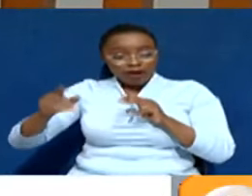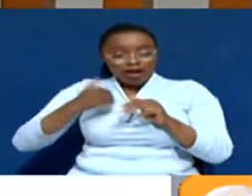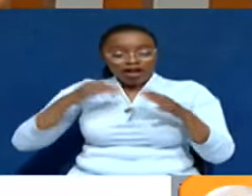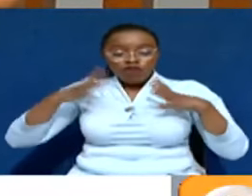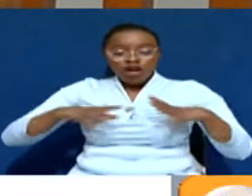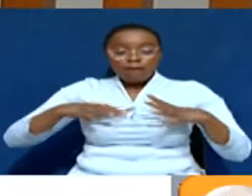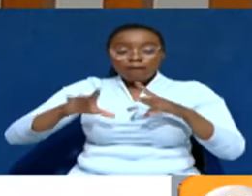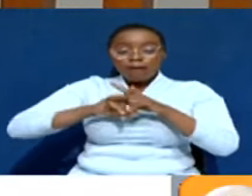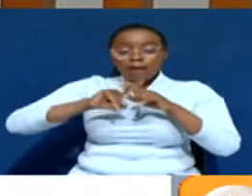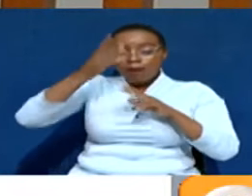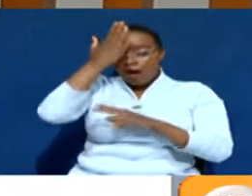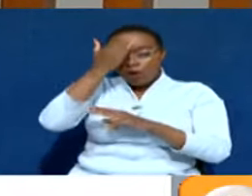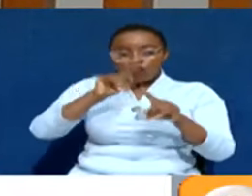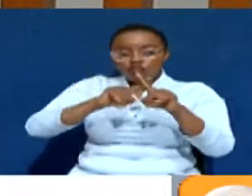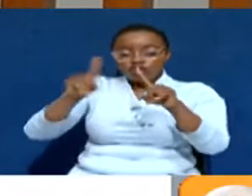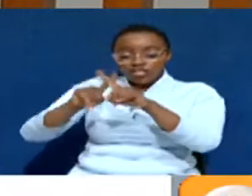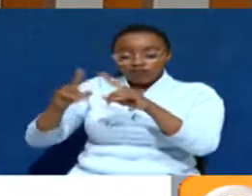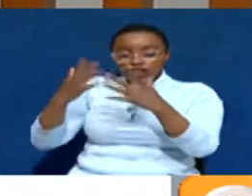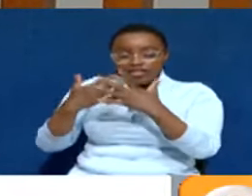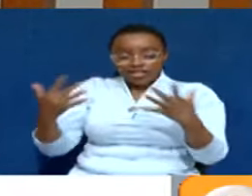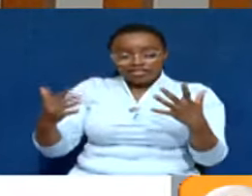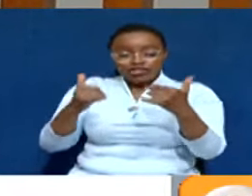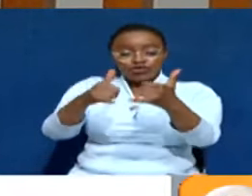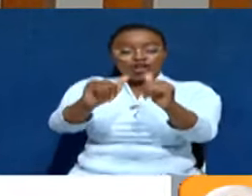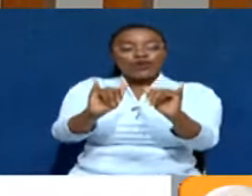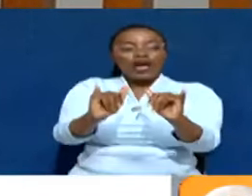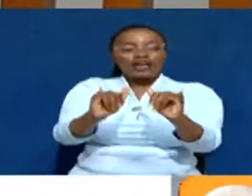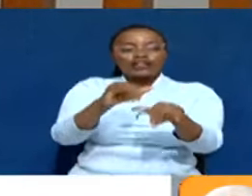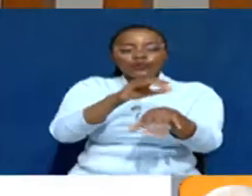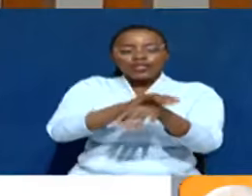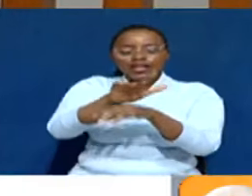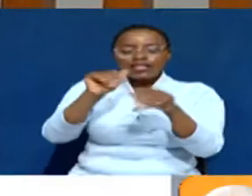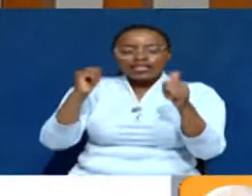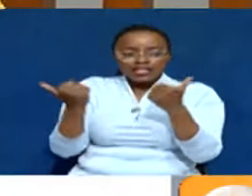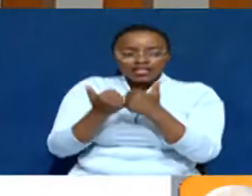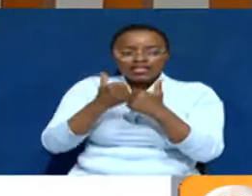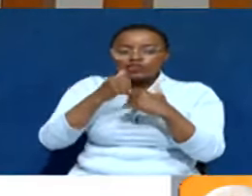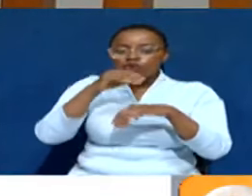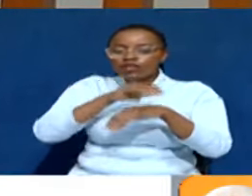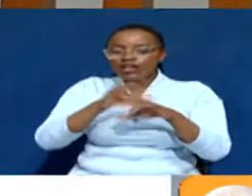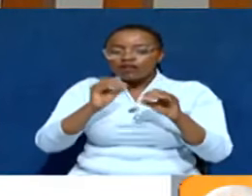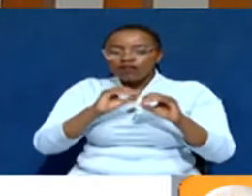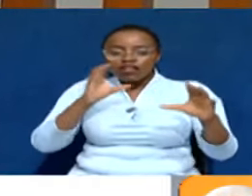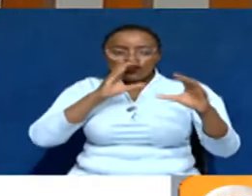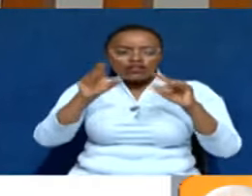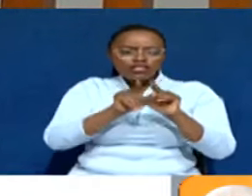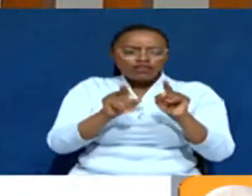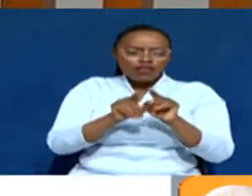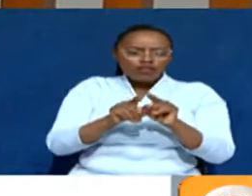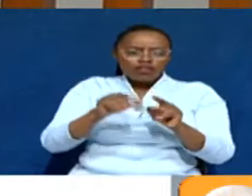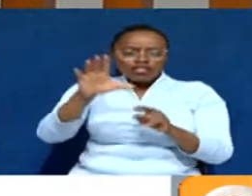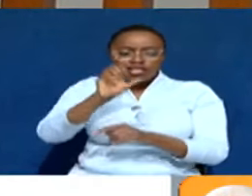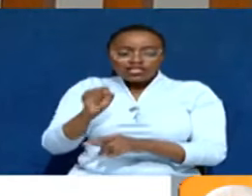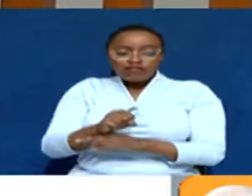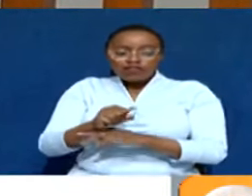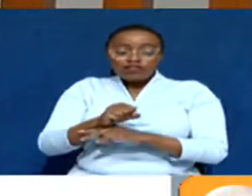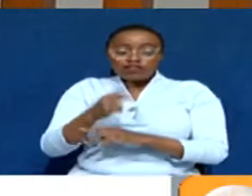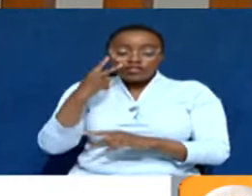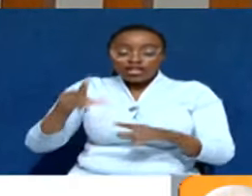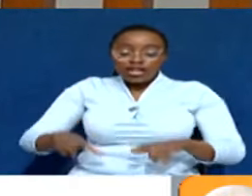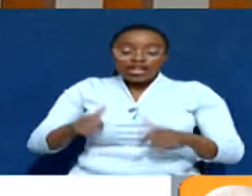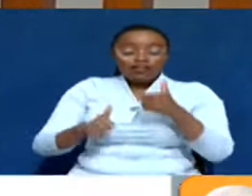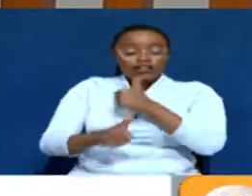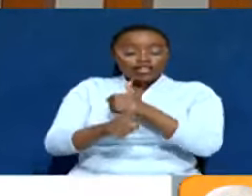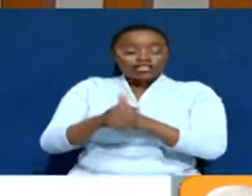watu urun away because of different conditions. You're trying to get that agent au mpati. Nikuuliza utangoja kifo, CS? No. You'll be there, you see that your life